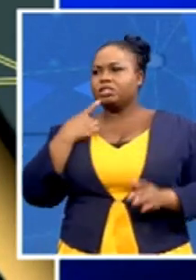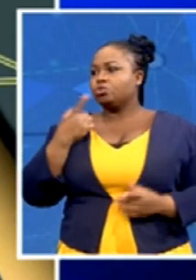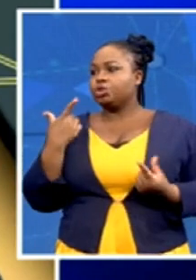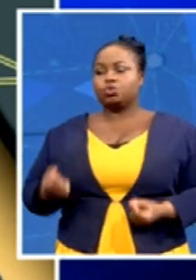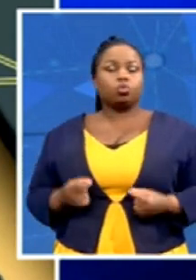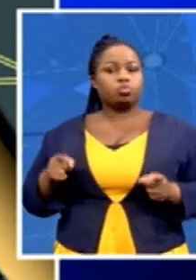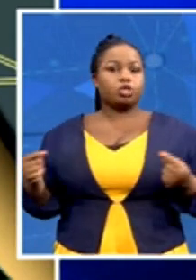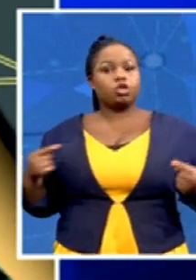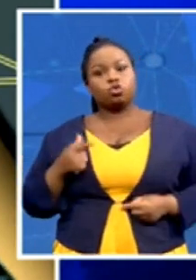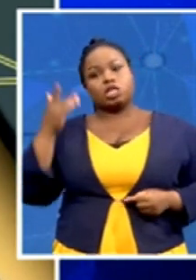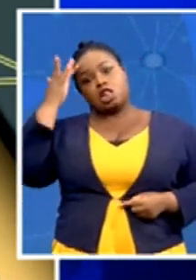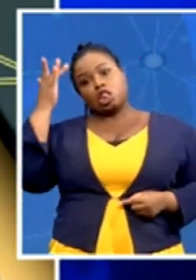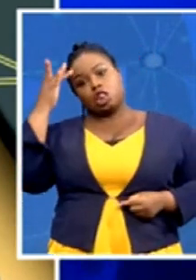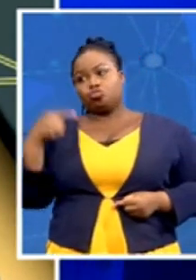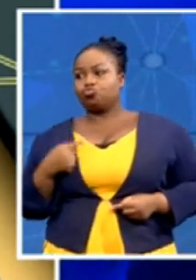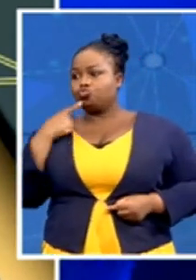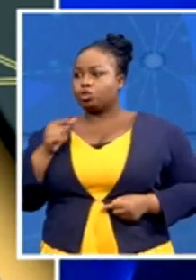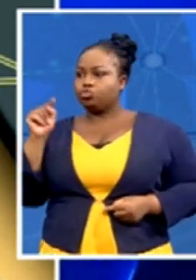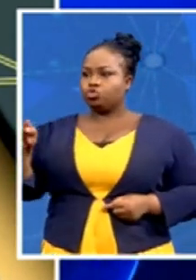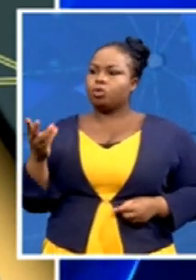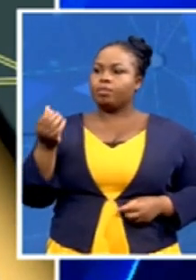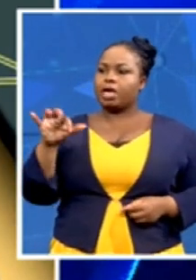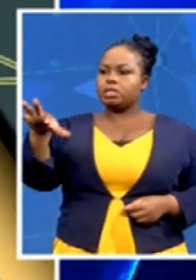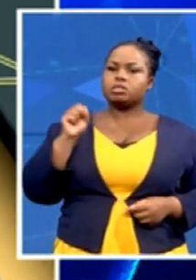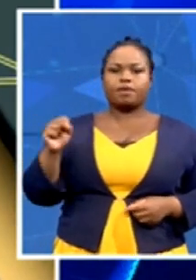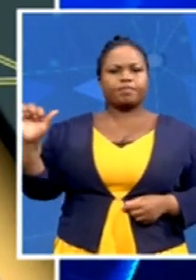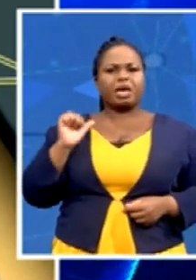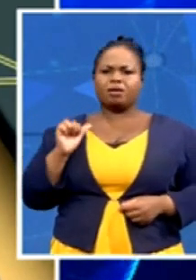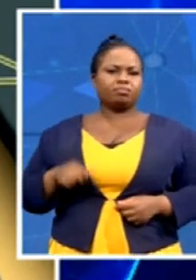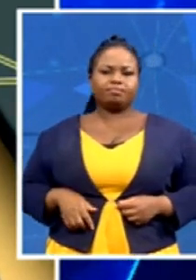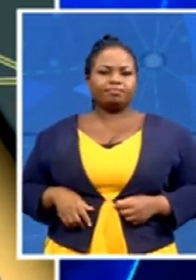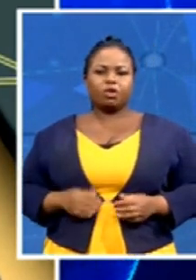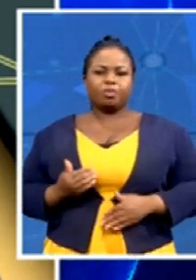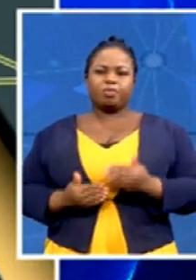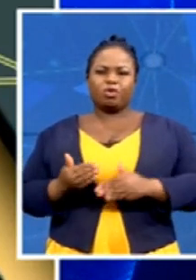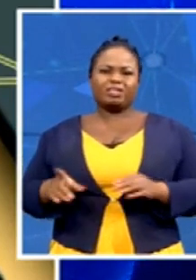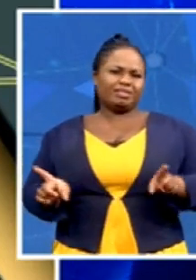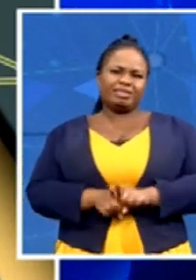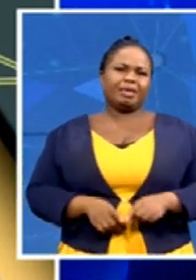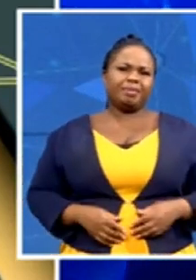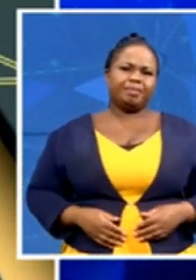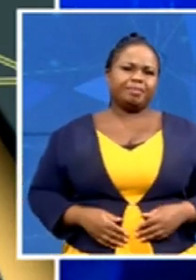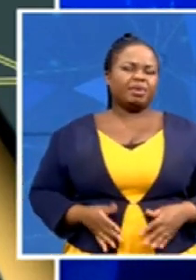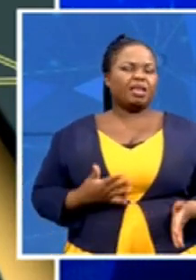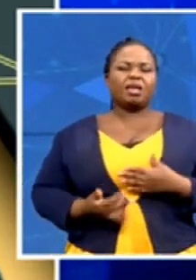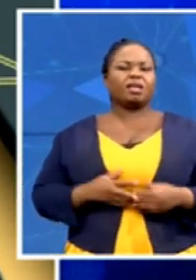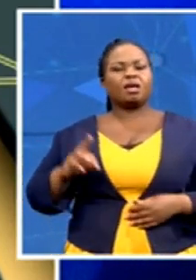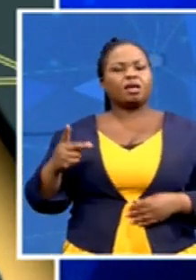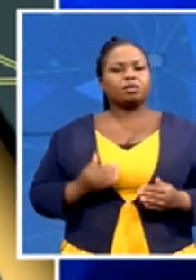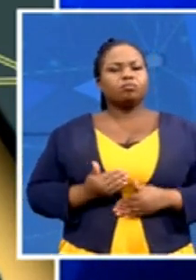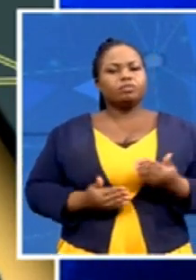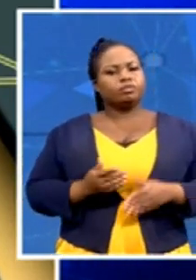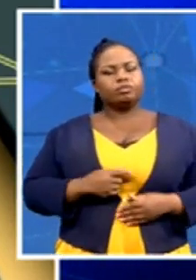you, give me the money. We then go to the court process like we do in any other process. You'd have seen, we have done the same when we're dealing